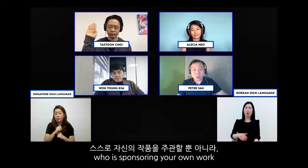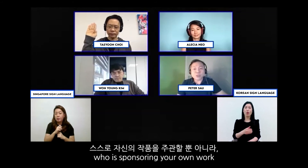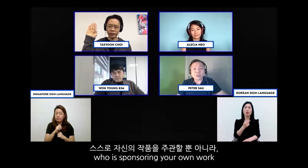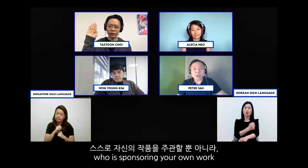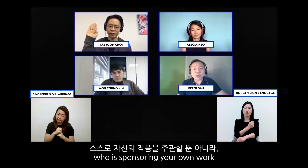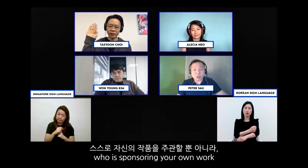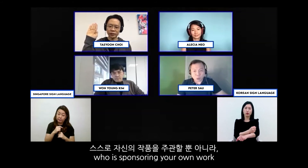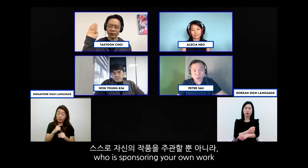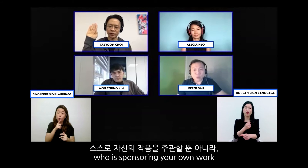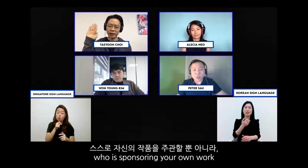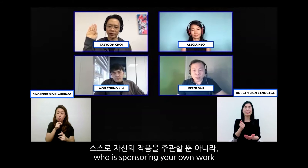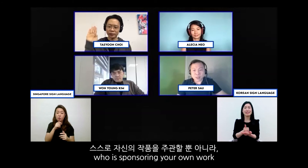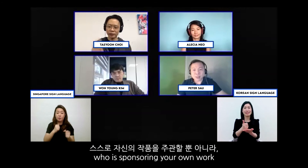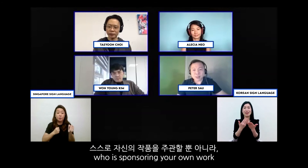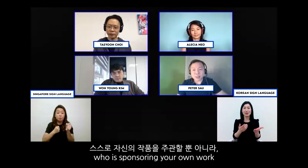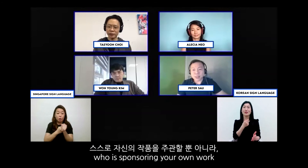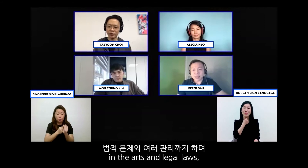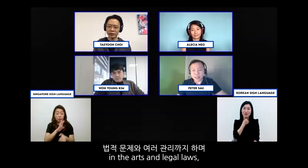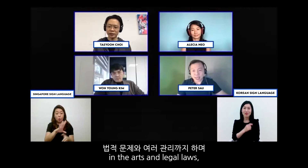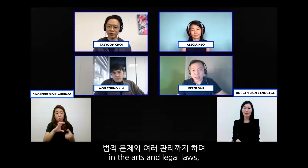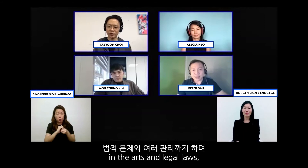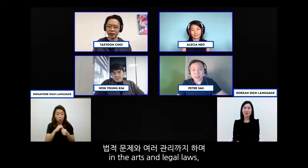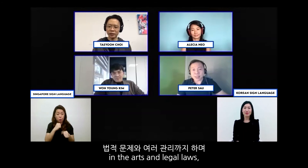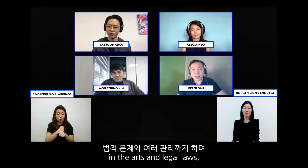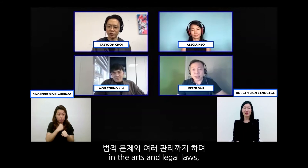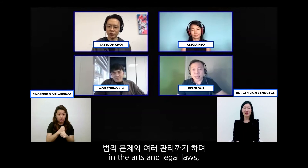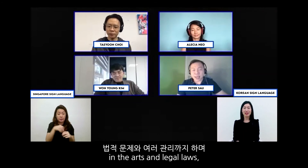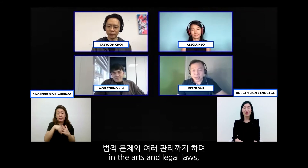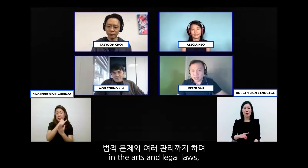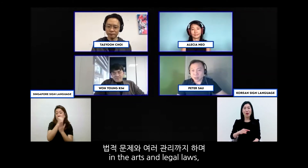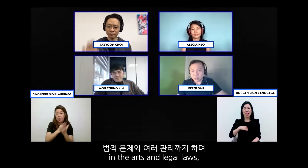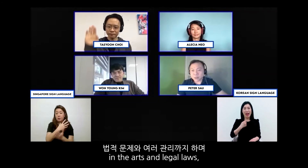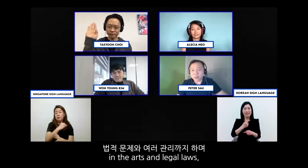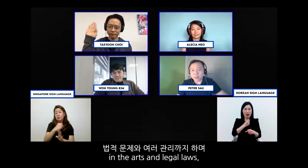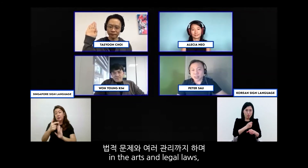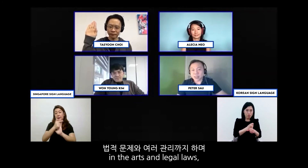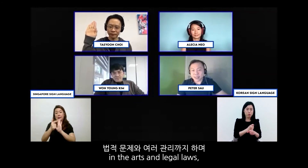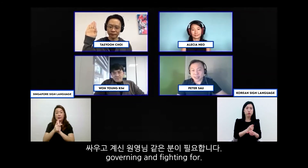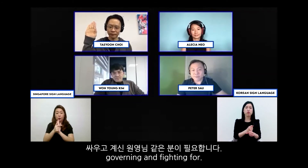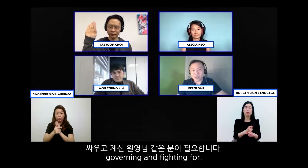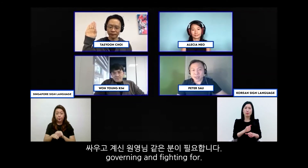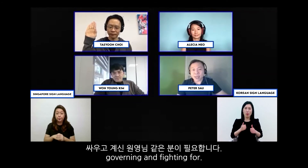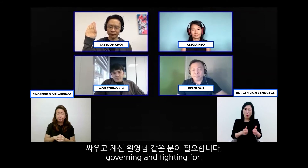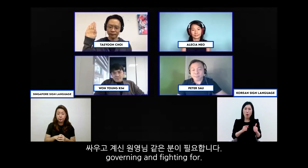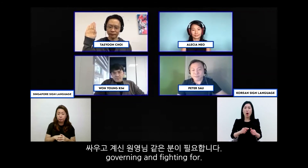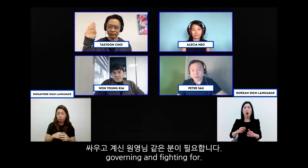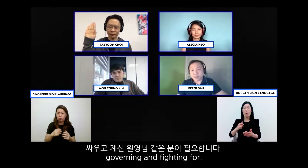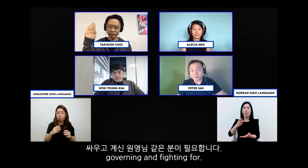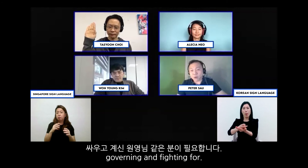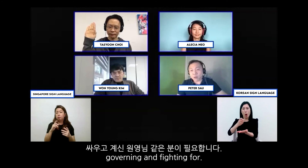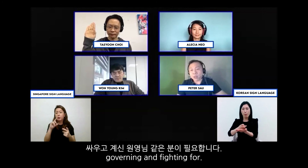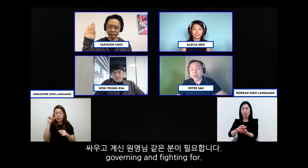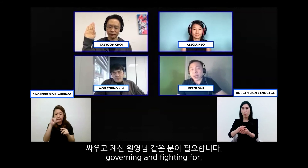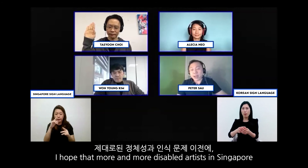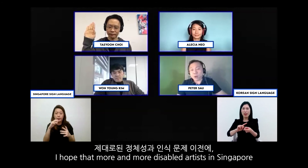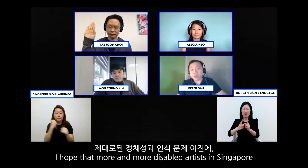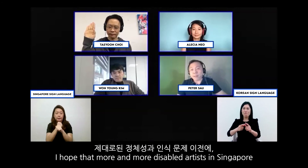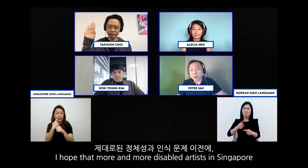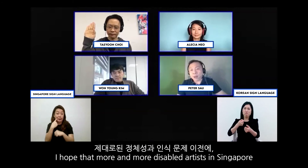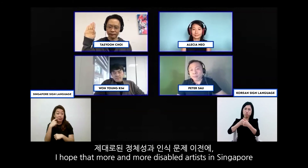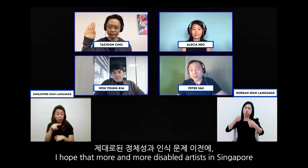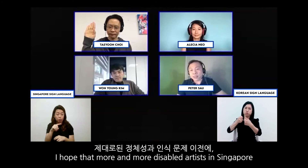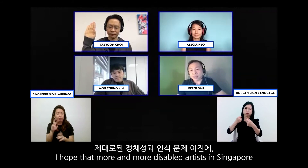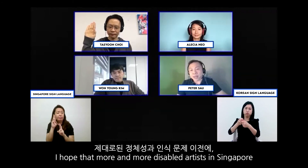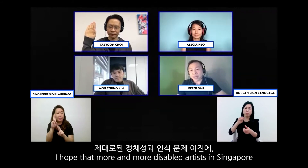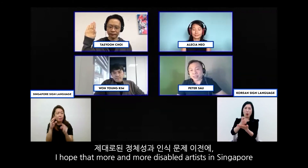who is sponsoring your own work in the arts and legal laws, governing and fighting for. I hope